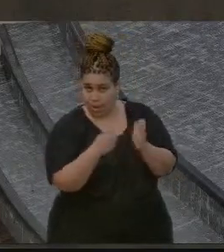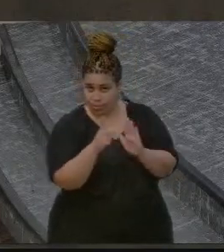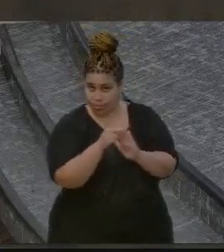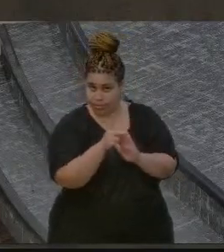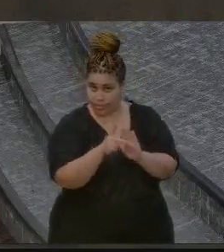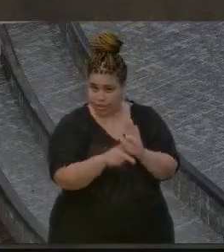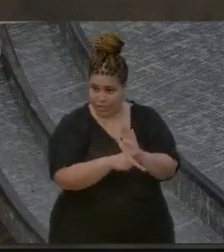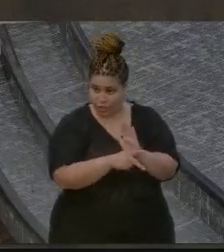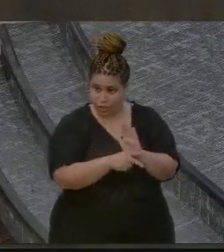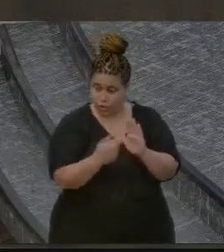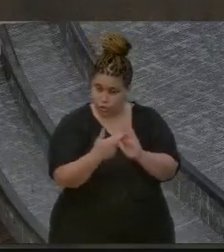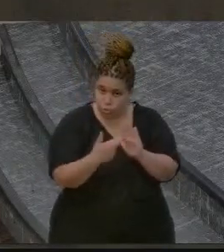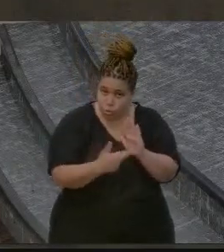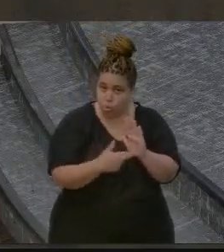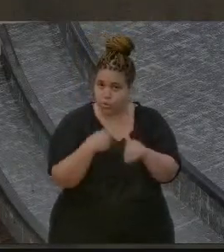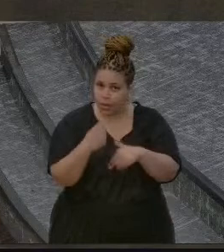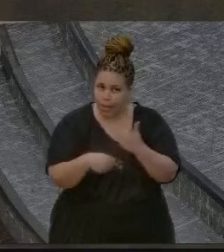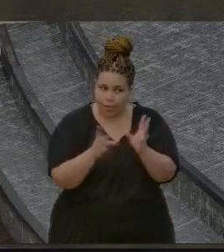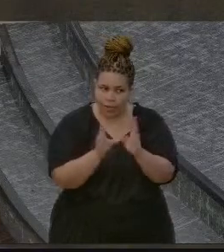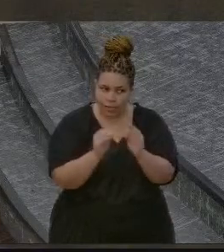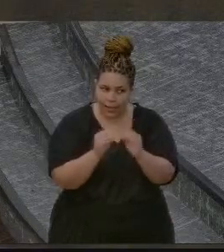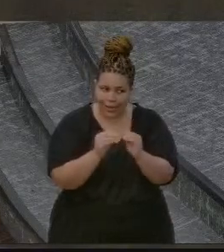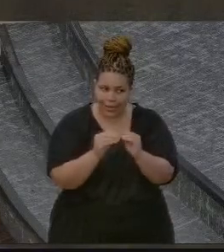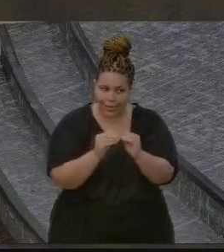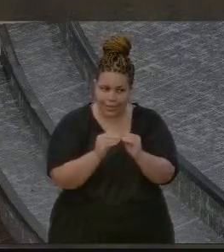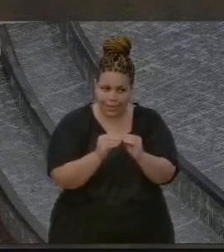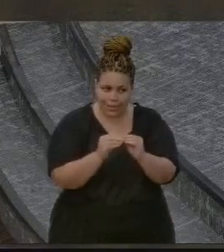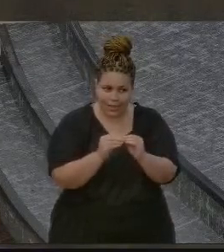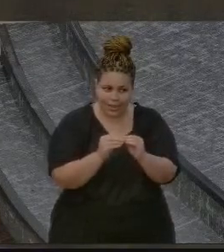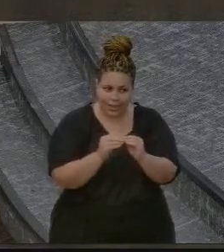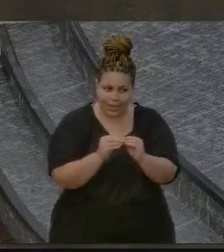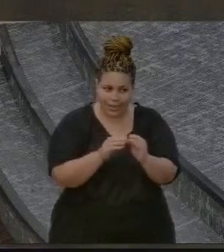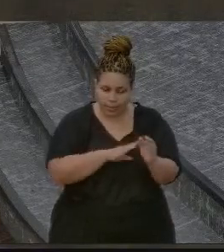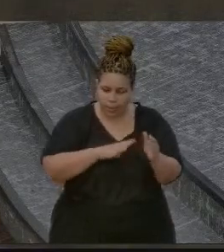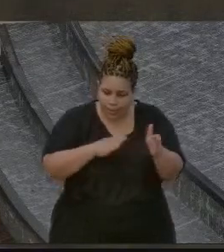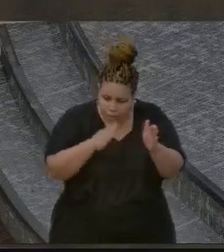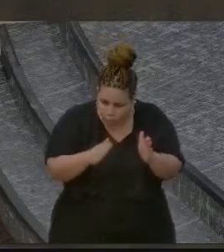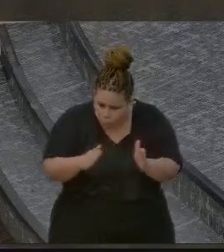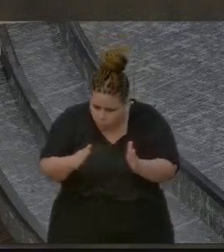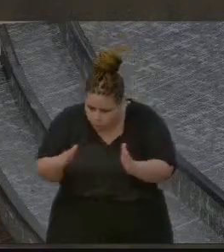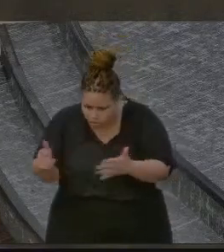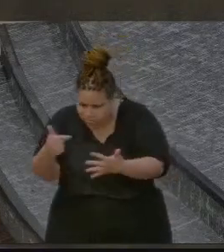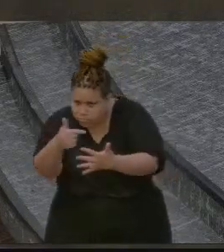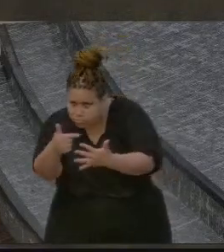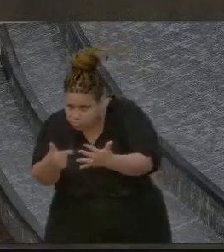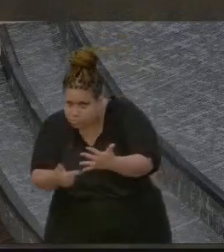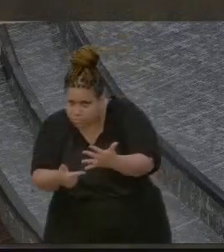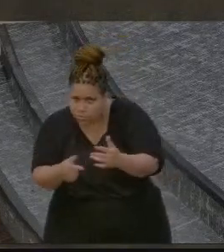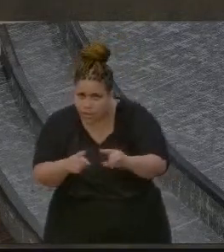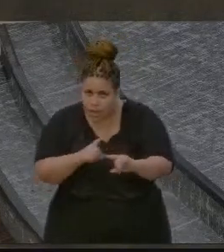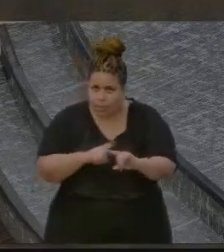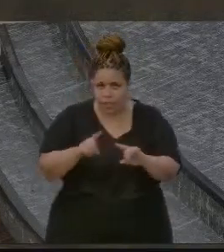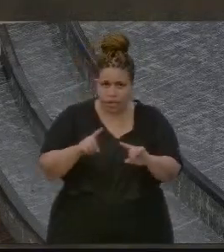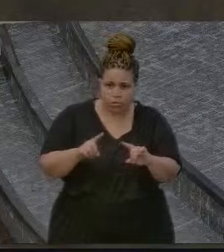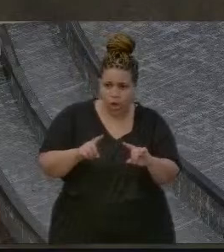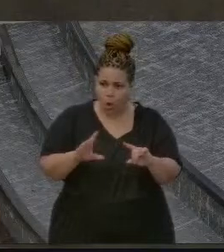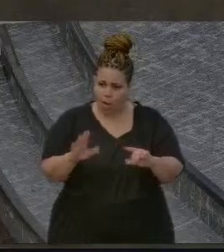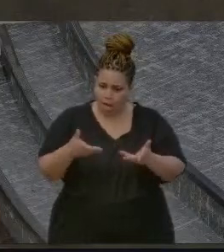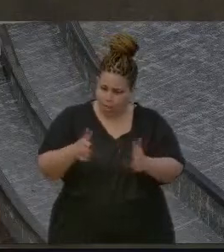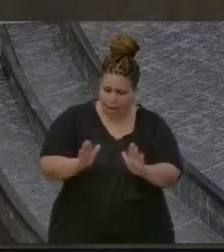sentence around keeping the board meetings orderly, but also informal for free discussion.